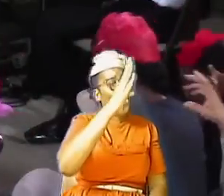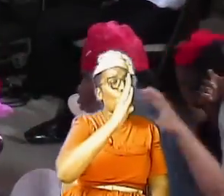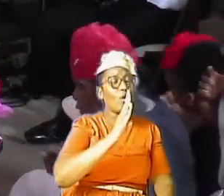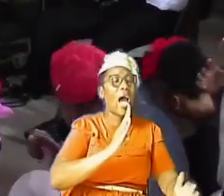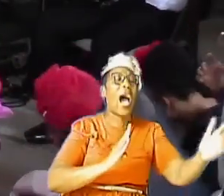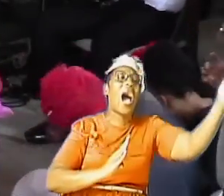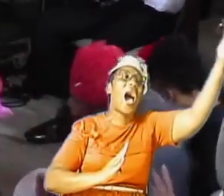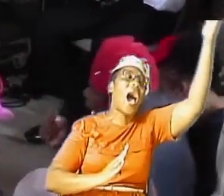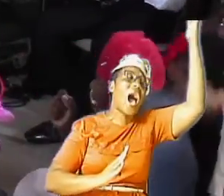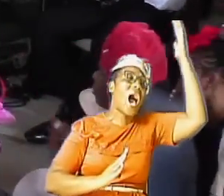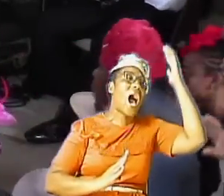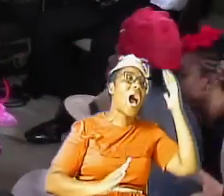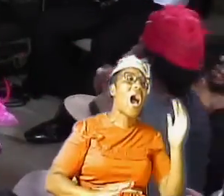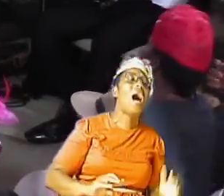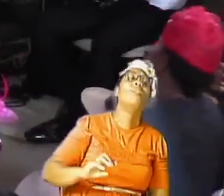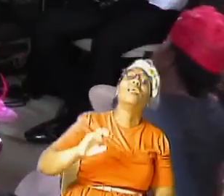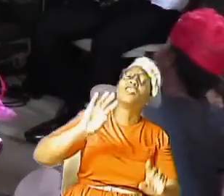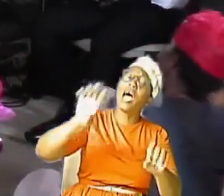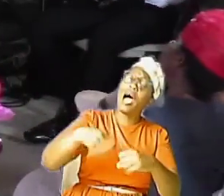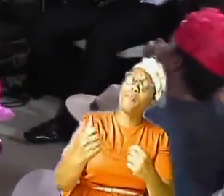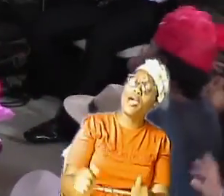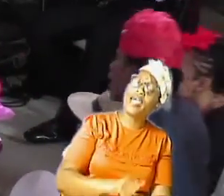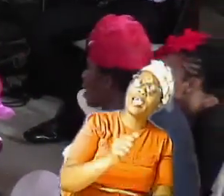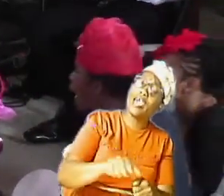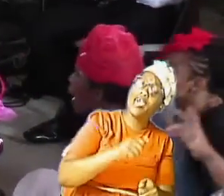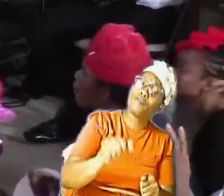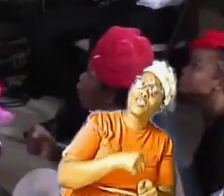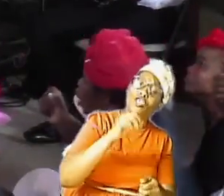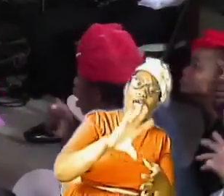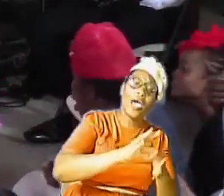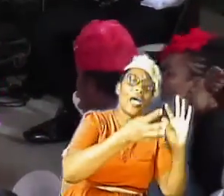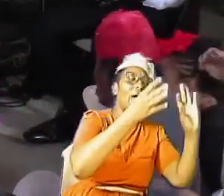Master. Hallelujah. Oh, yes.